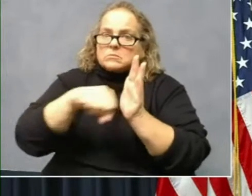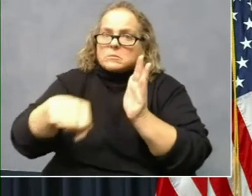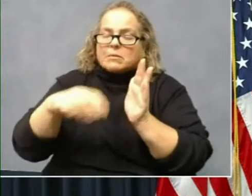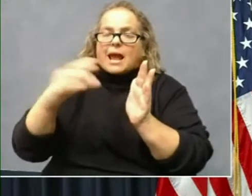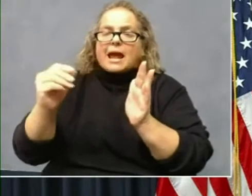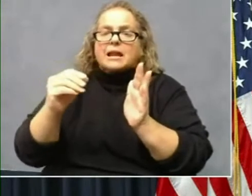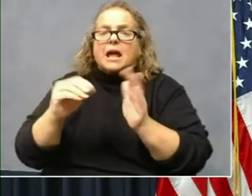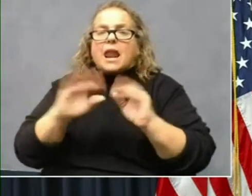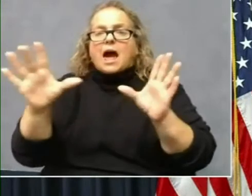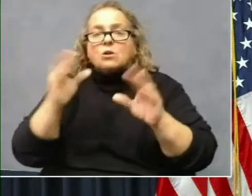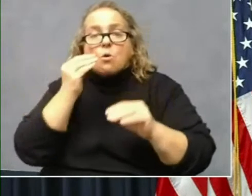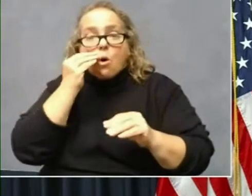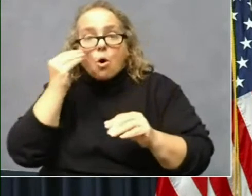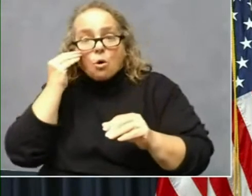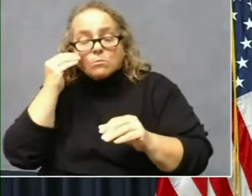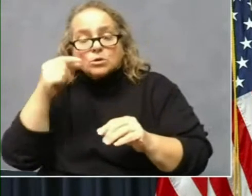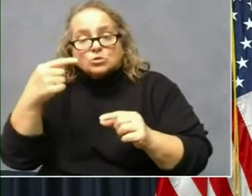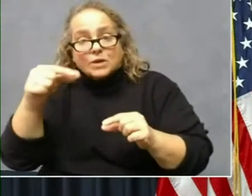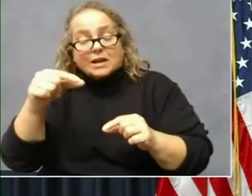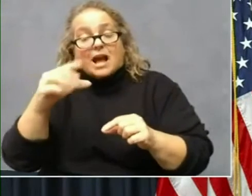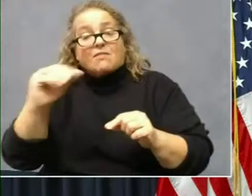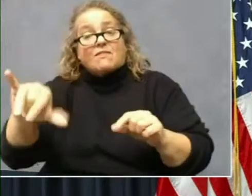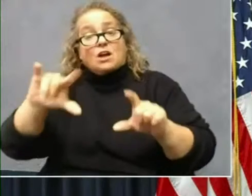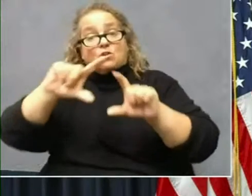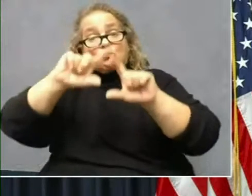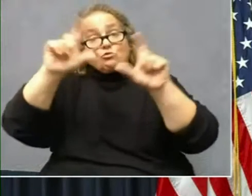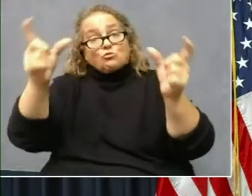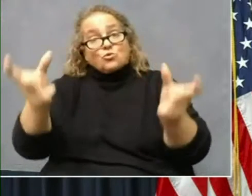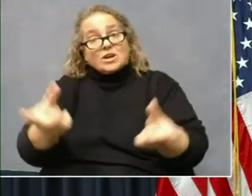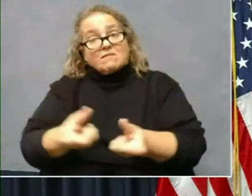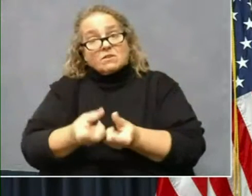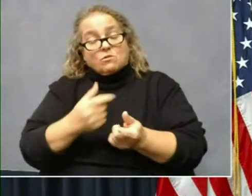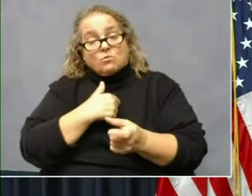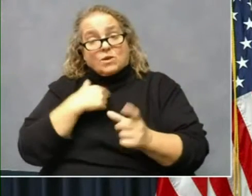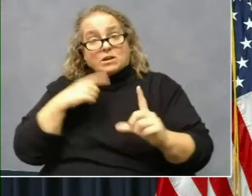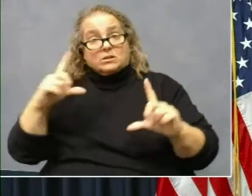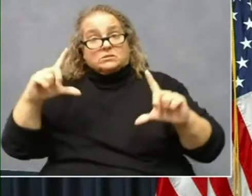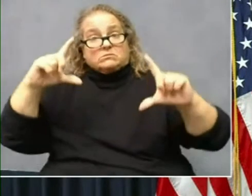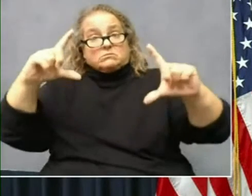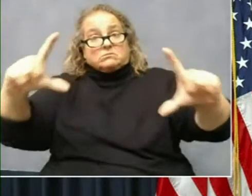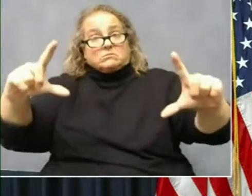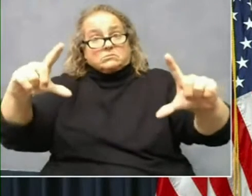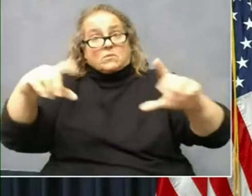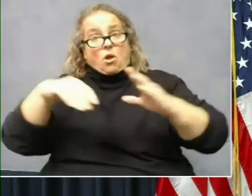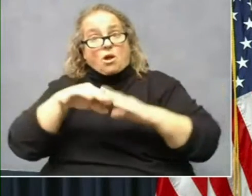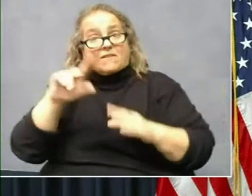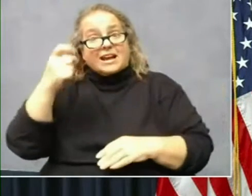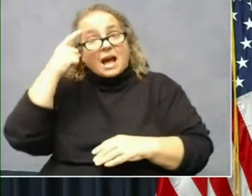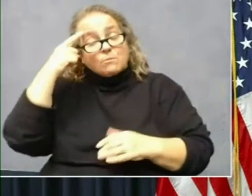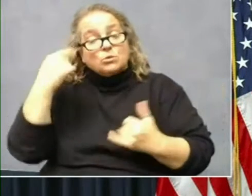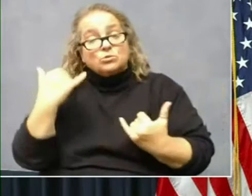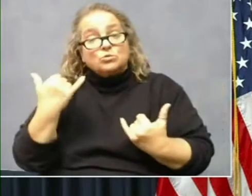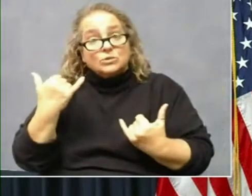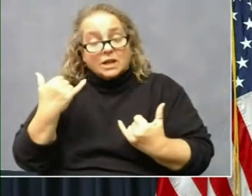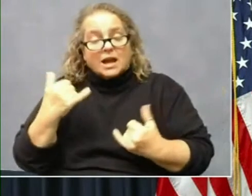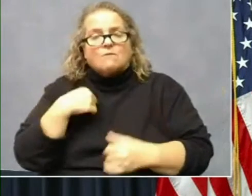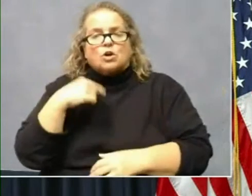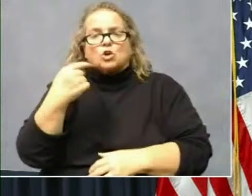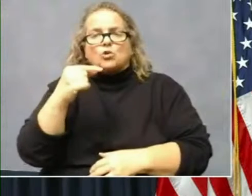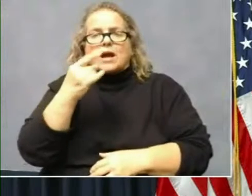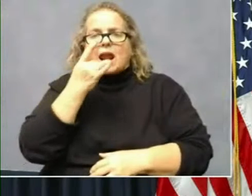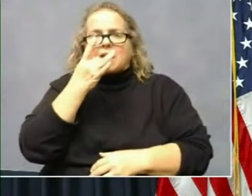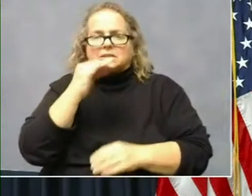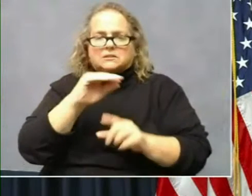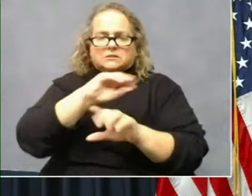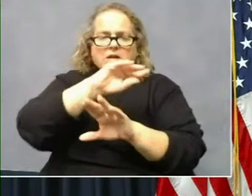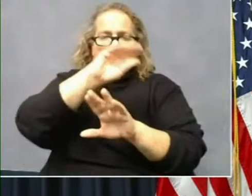that we hung today in honor of those 2,000 lost Kentuckians has green lights built in. So there's going to